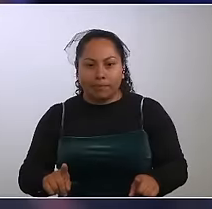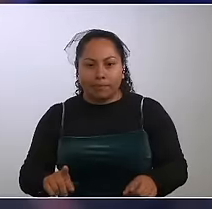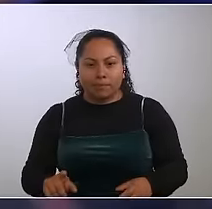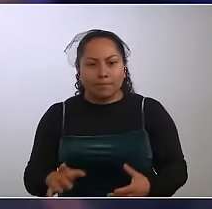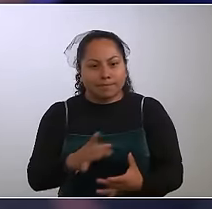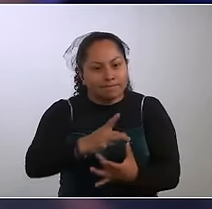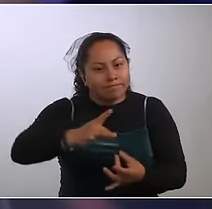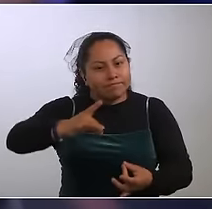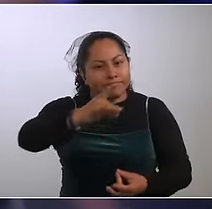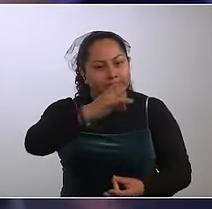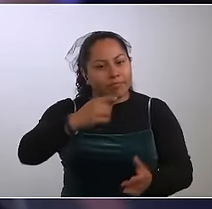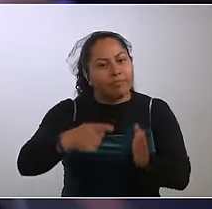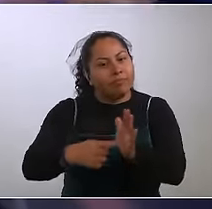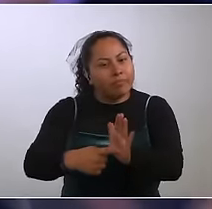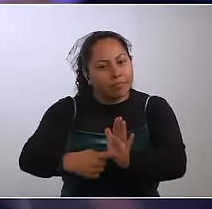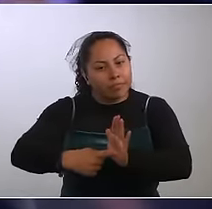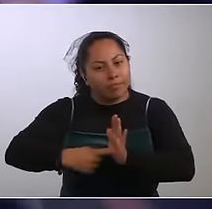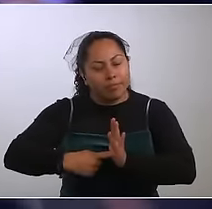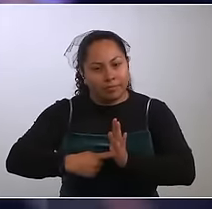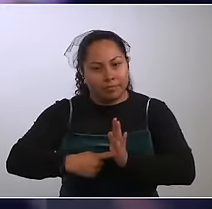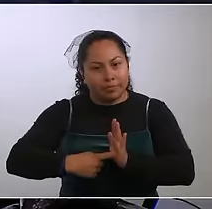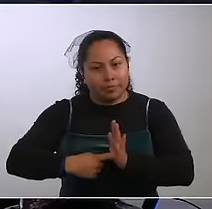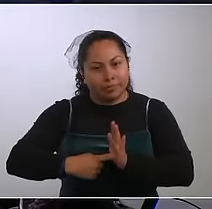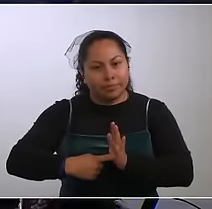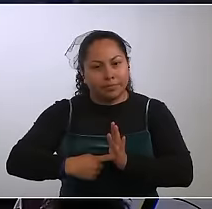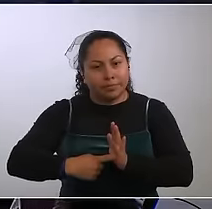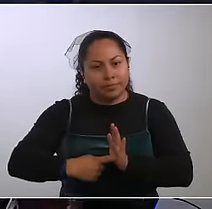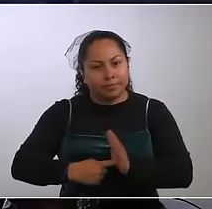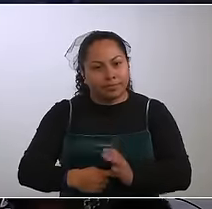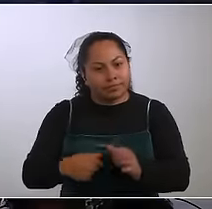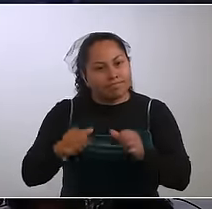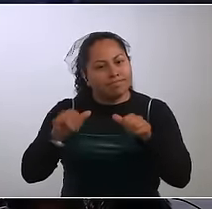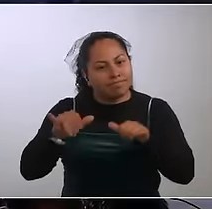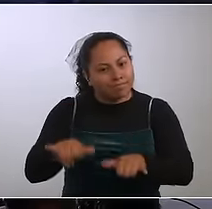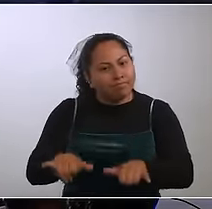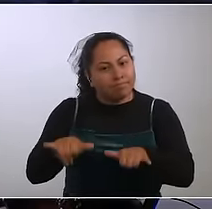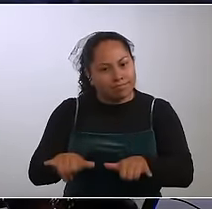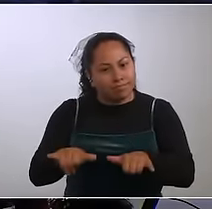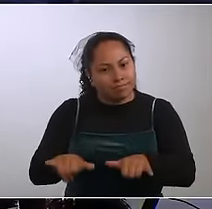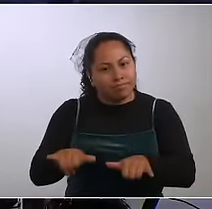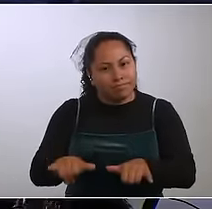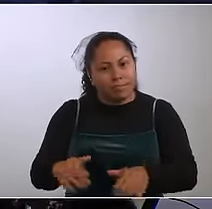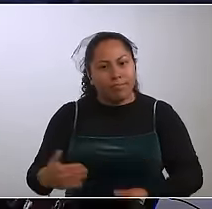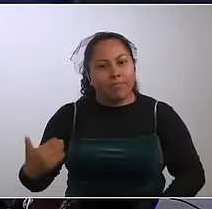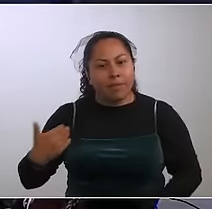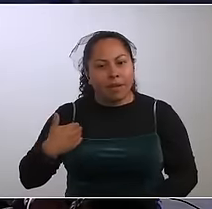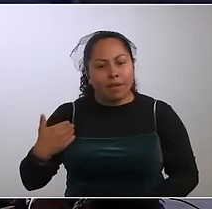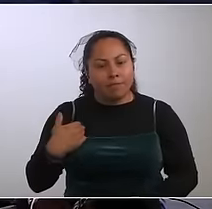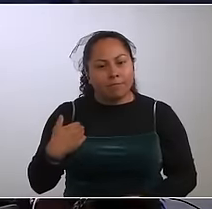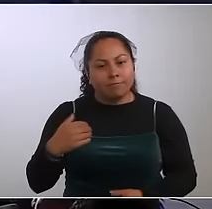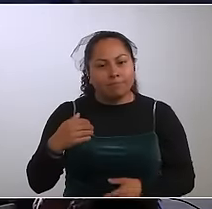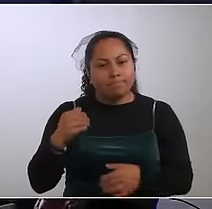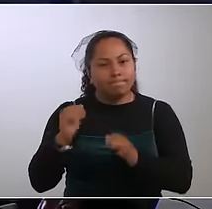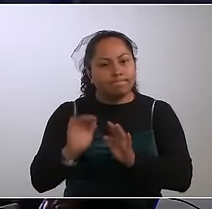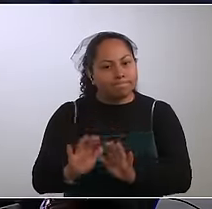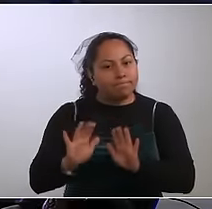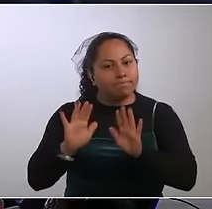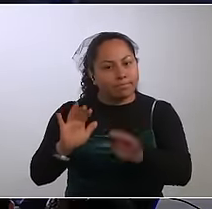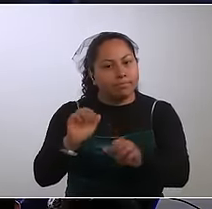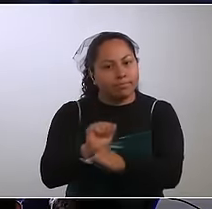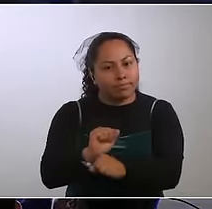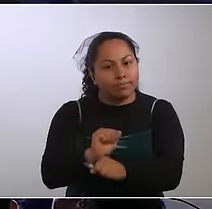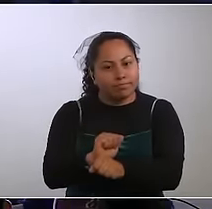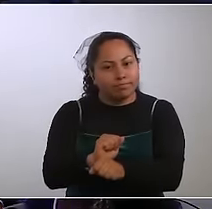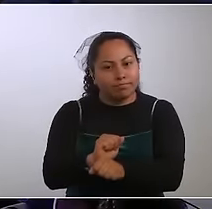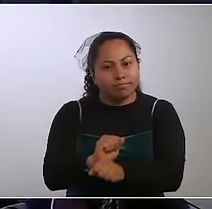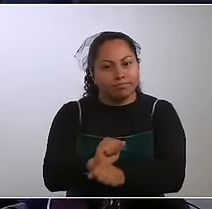Spirit showed me, Bishop. Así que el Espíritu me mostró, Obispo. I still have miracles that I haven't performed. Todavía hay milagros que no he hecho. And I want to perform